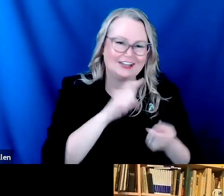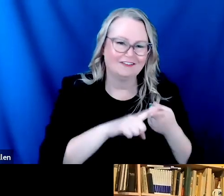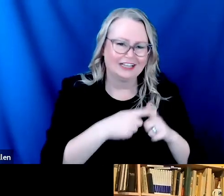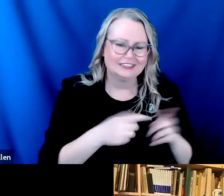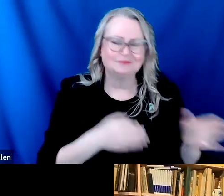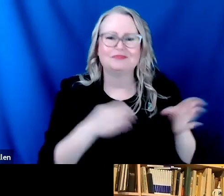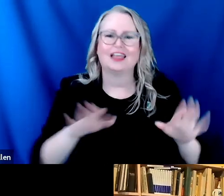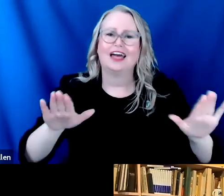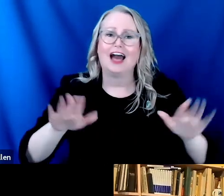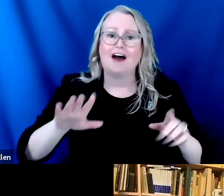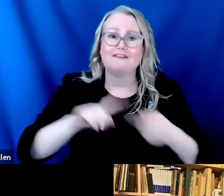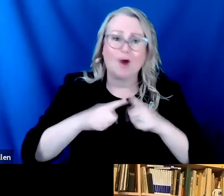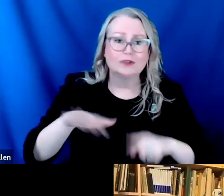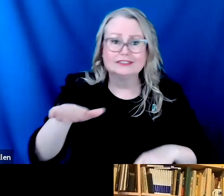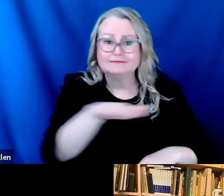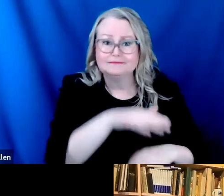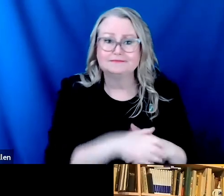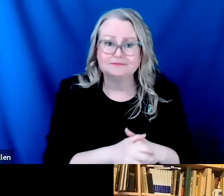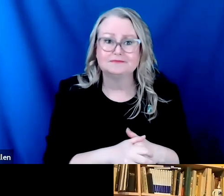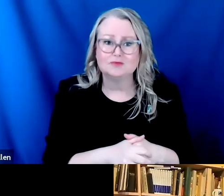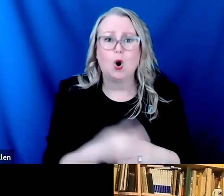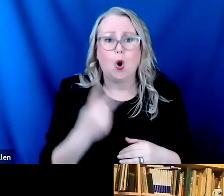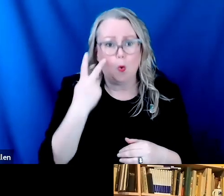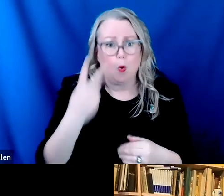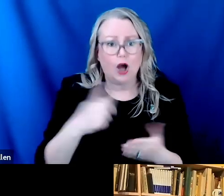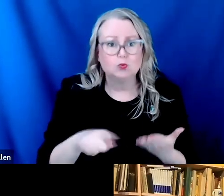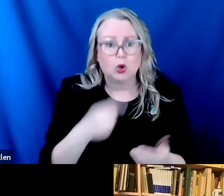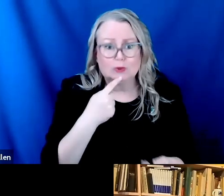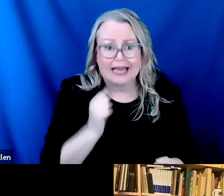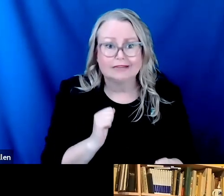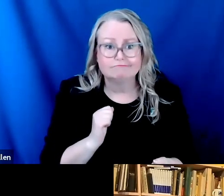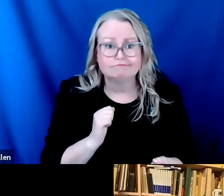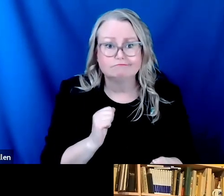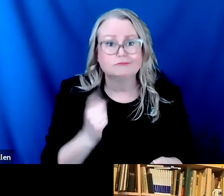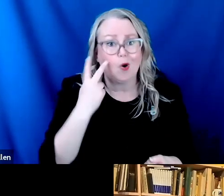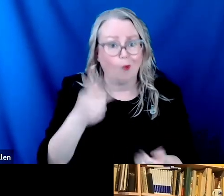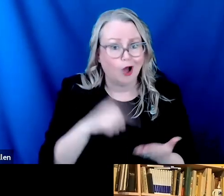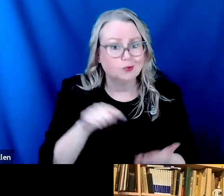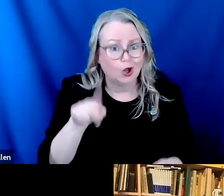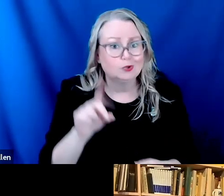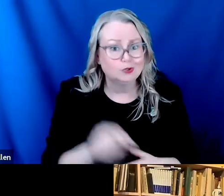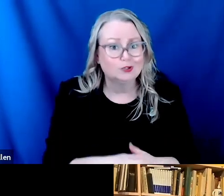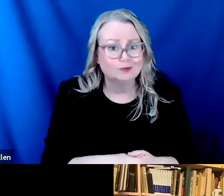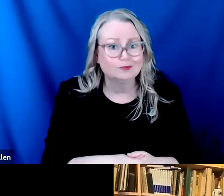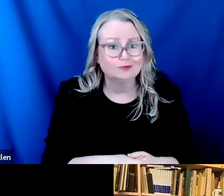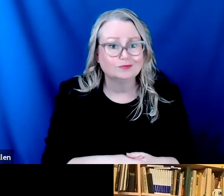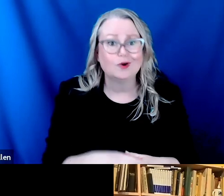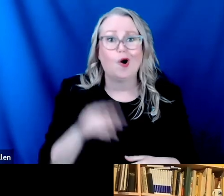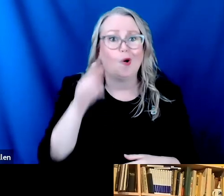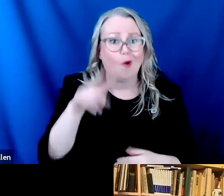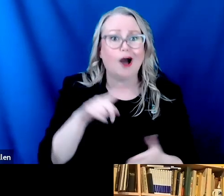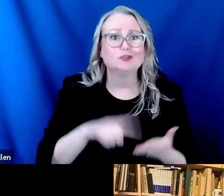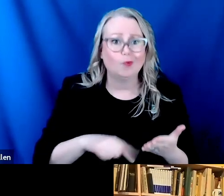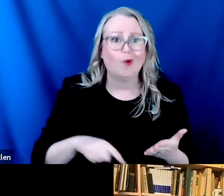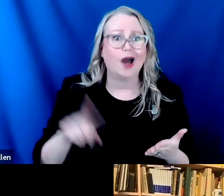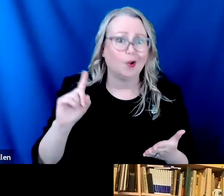you're saying and what you're doing, and particularly with whom you're hanging out. I didn't even know this new dude noticed